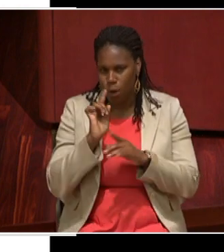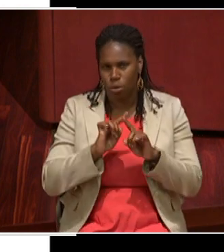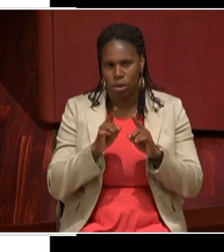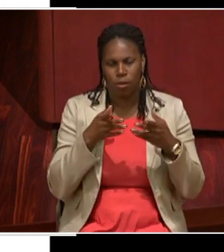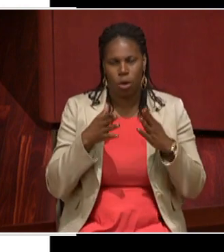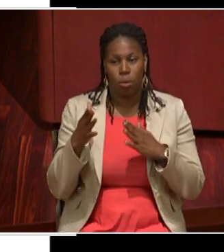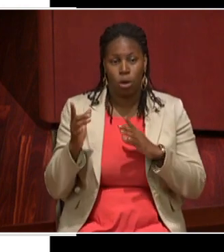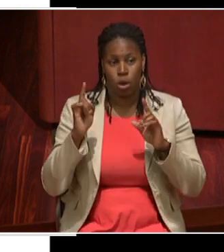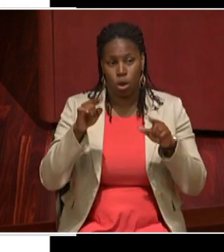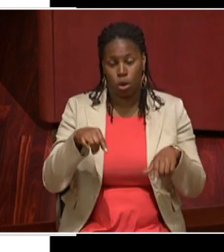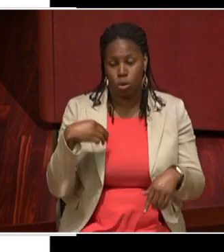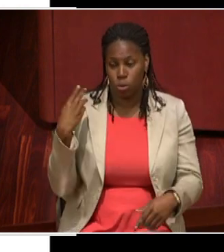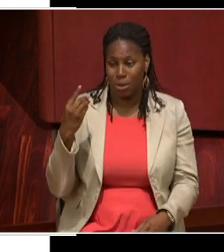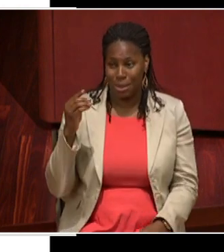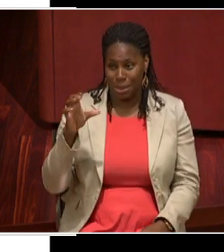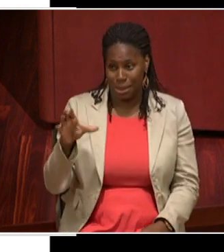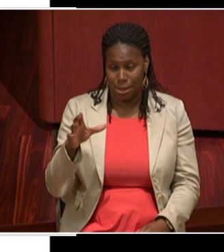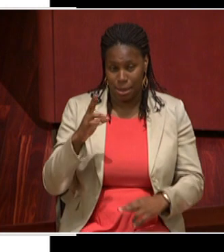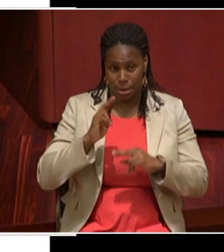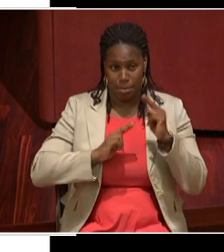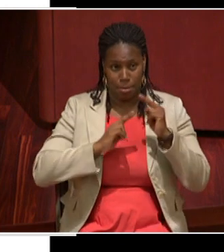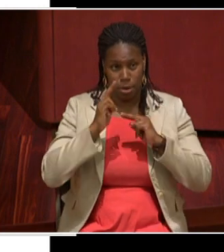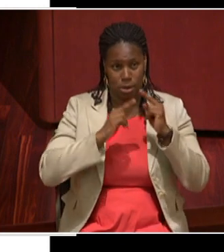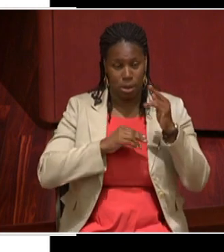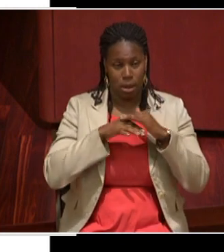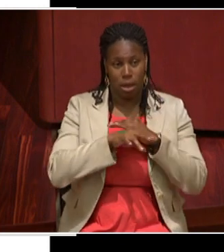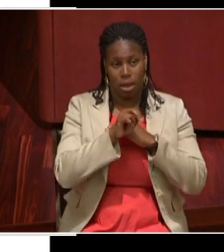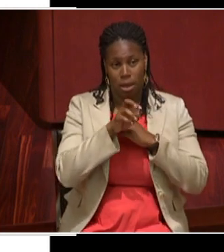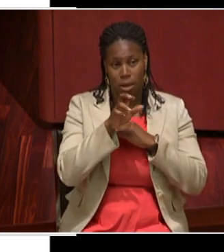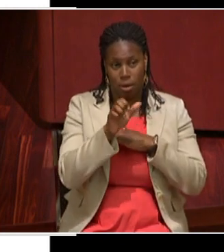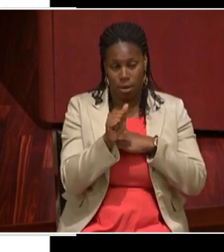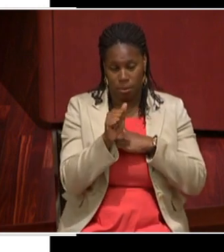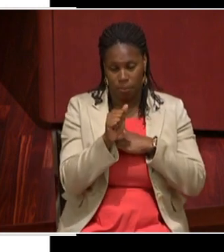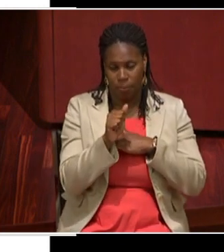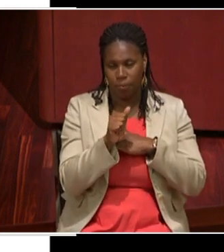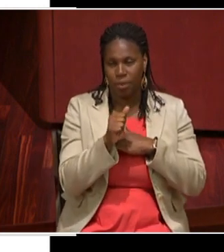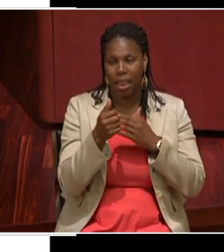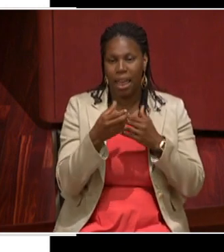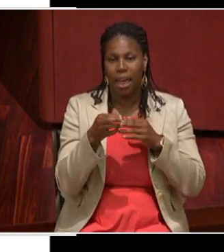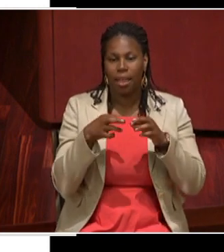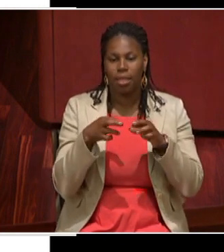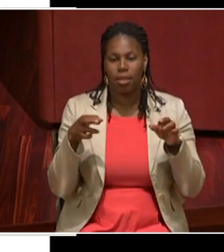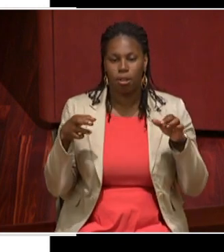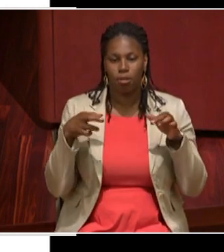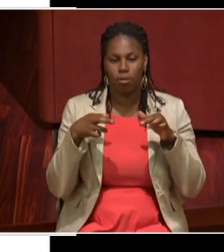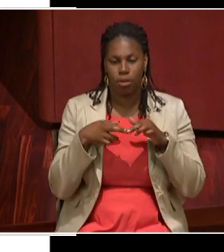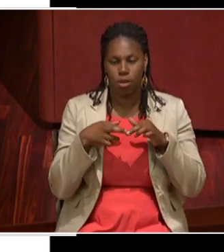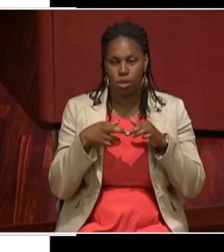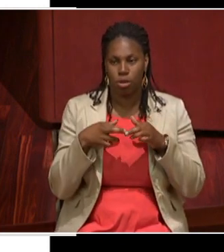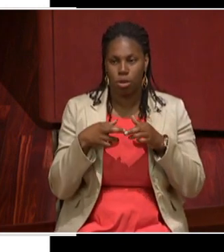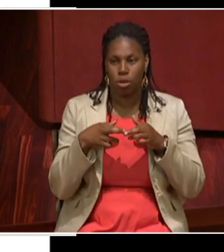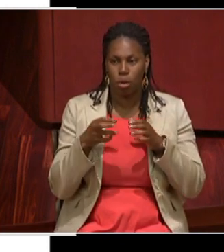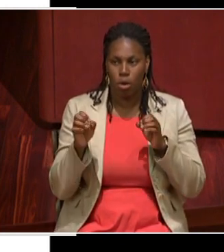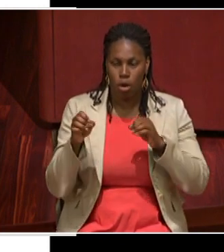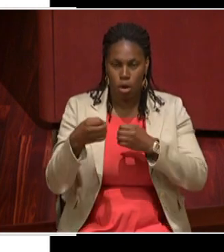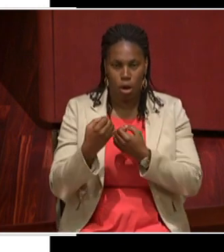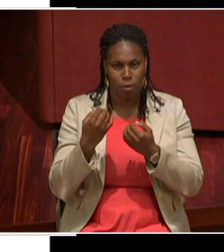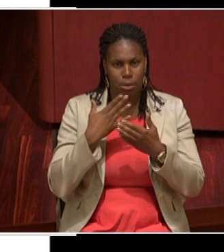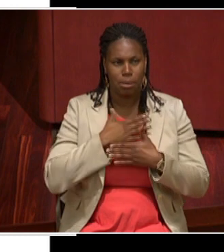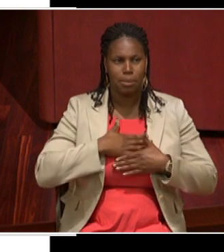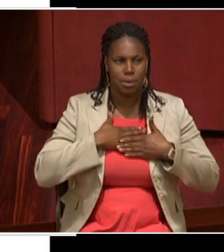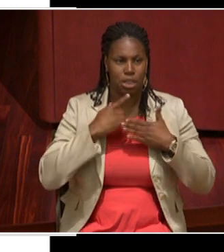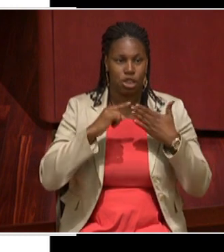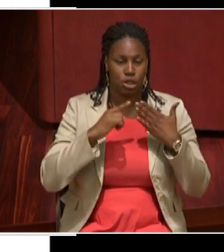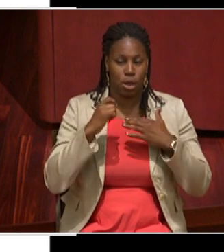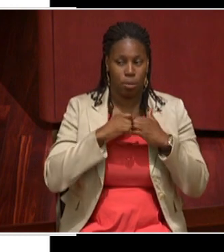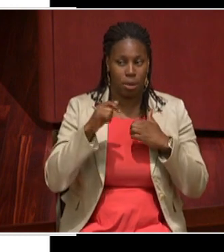Archives building in Washington, D.C., and also our regional archives have select ports, so please do check with them before